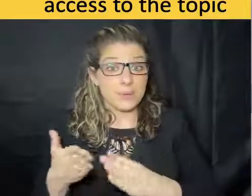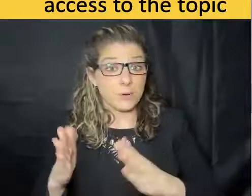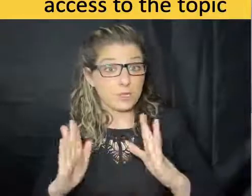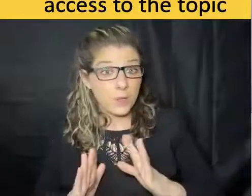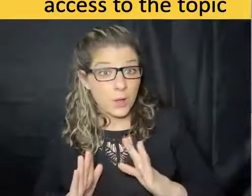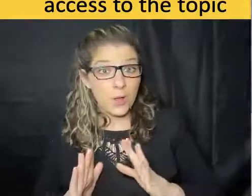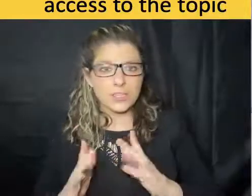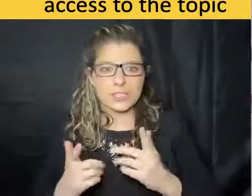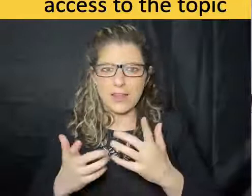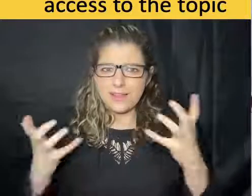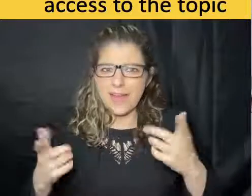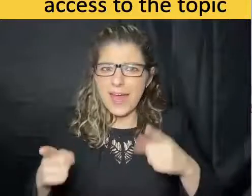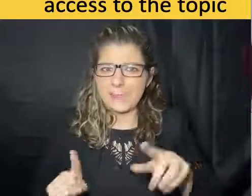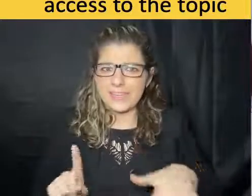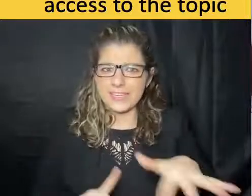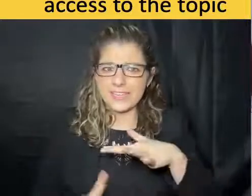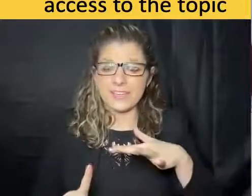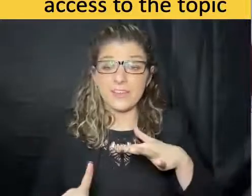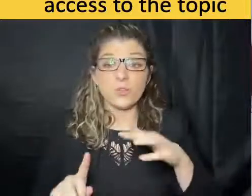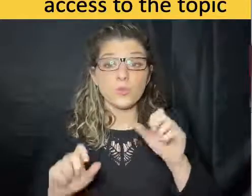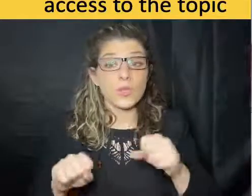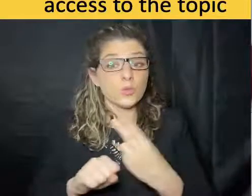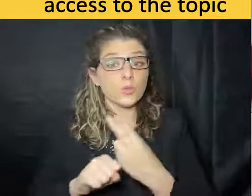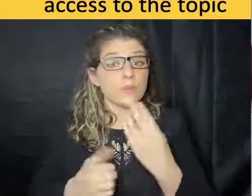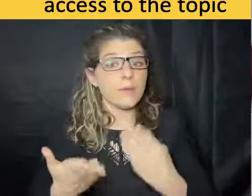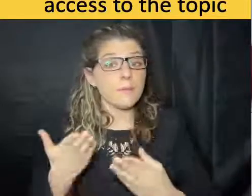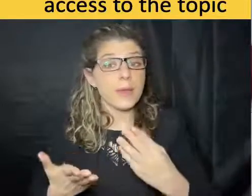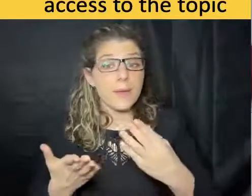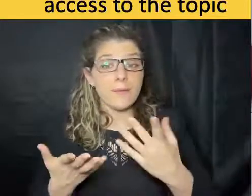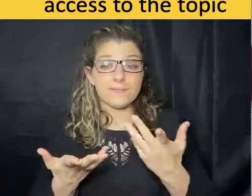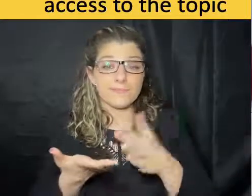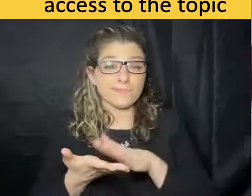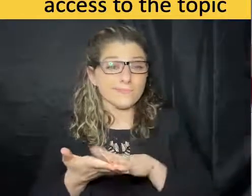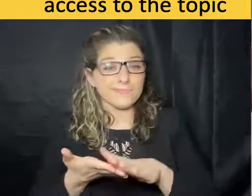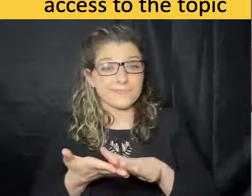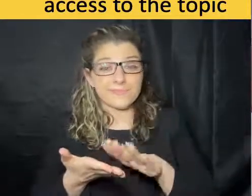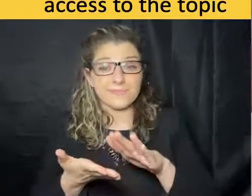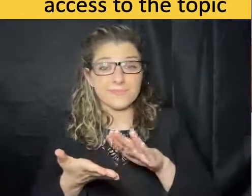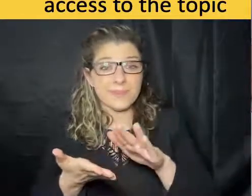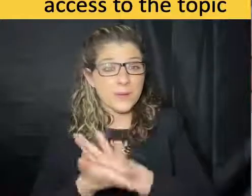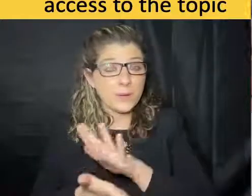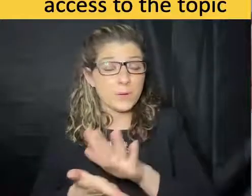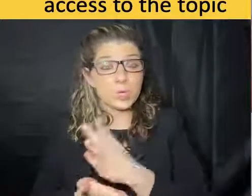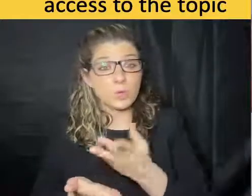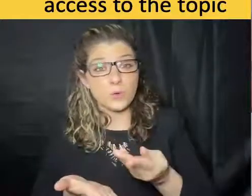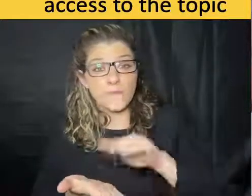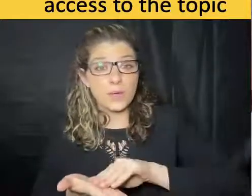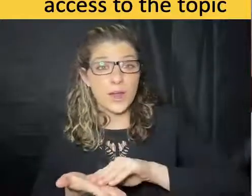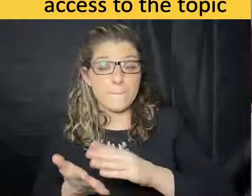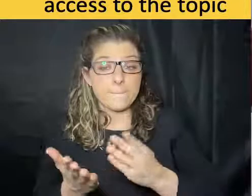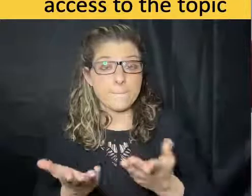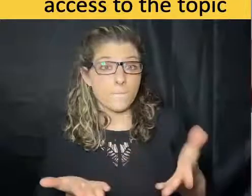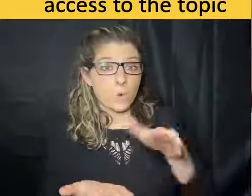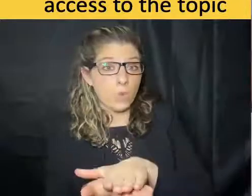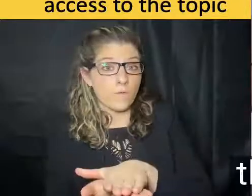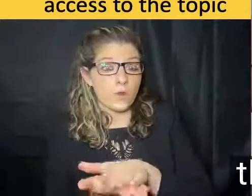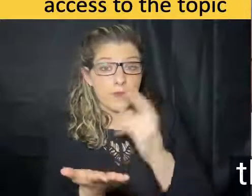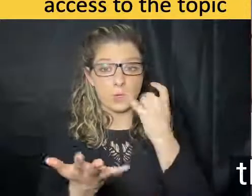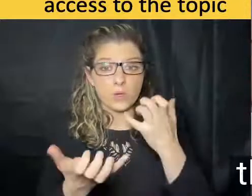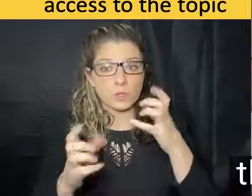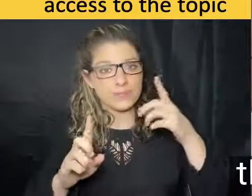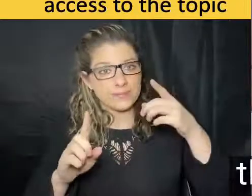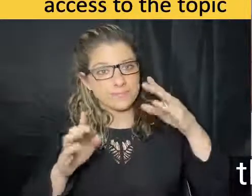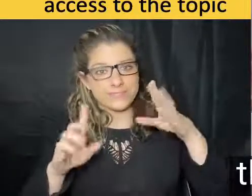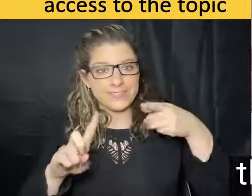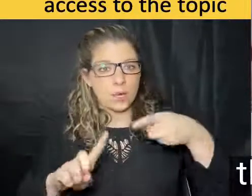and some of them are small, there's a lot happening. You can use maybe a plain piece of paper to cover it up. You can fold the board over if you